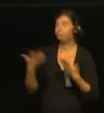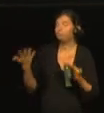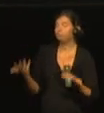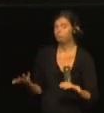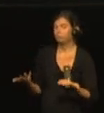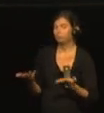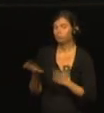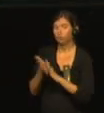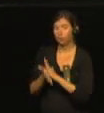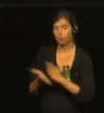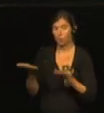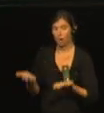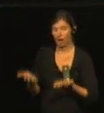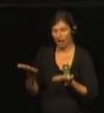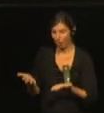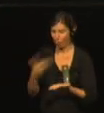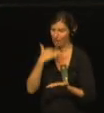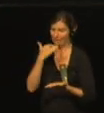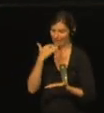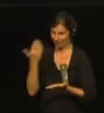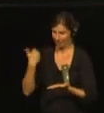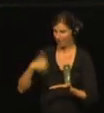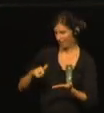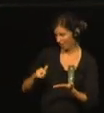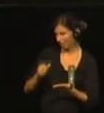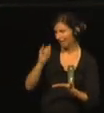indicators. It'll come.